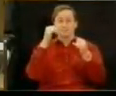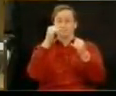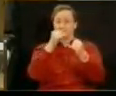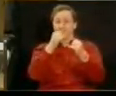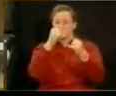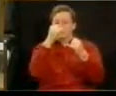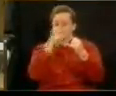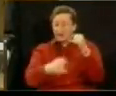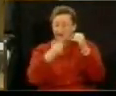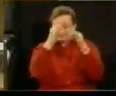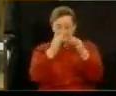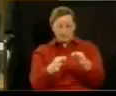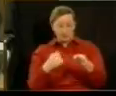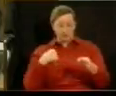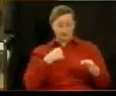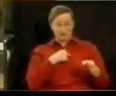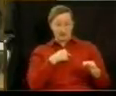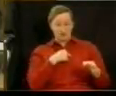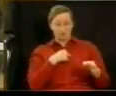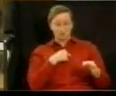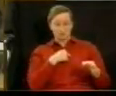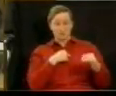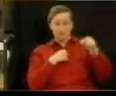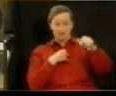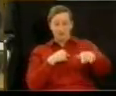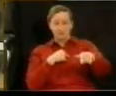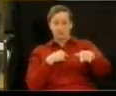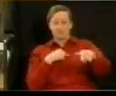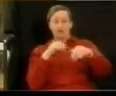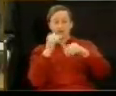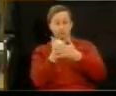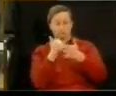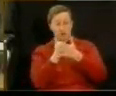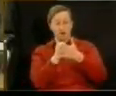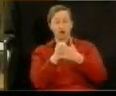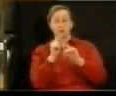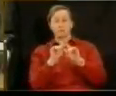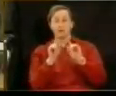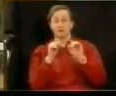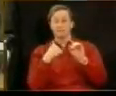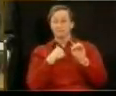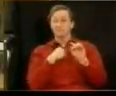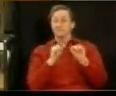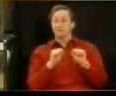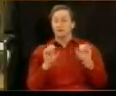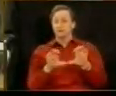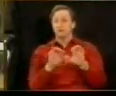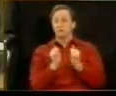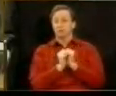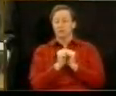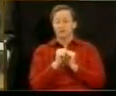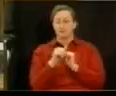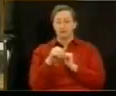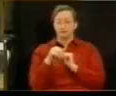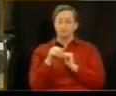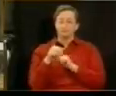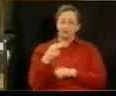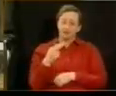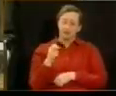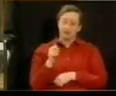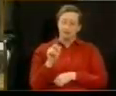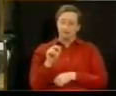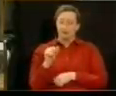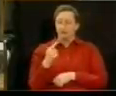be helpful, I think it does come at a cost, where we could probably do it through public hearings and get feedback from